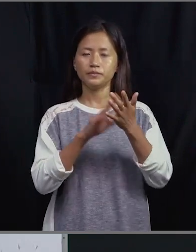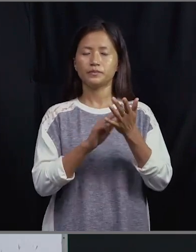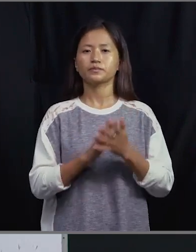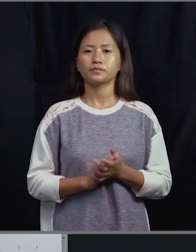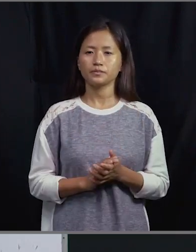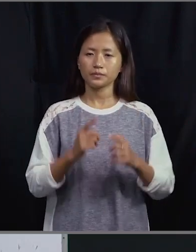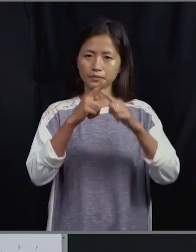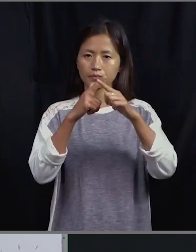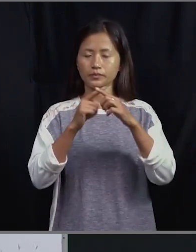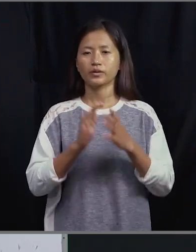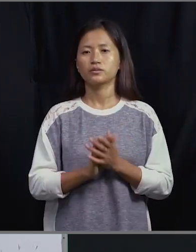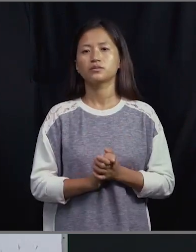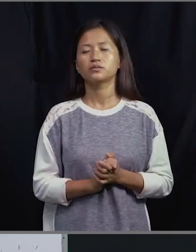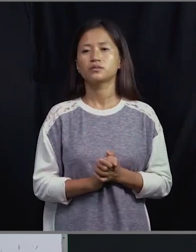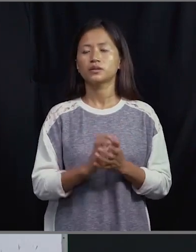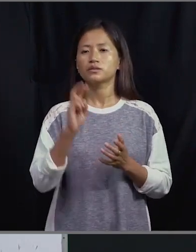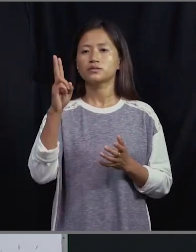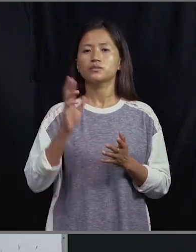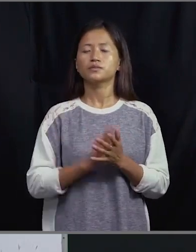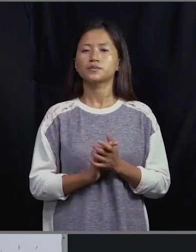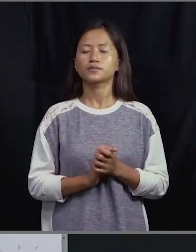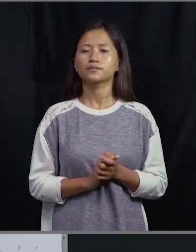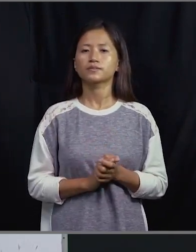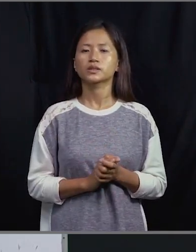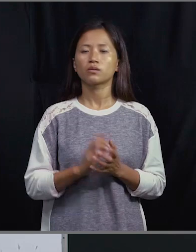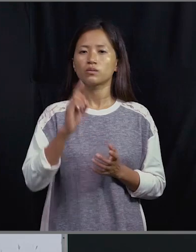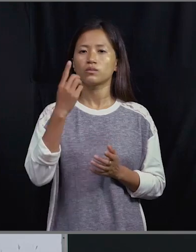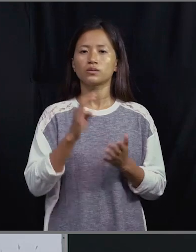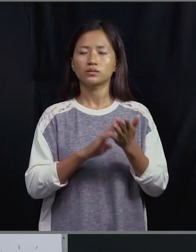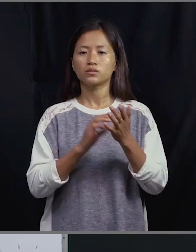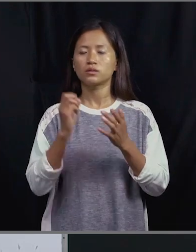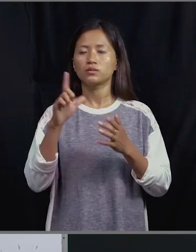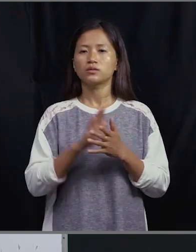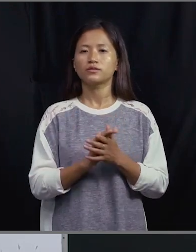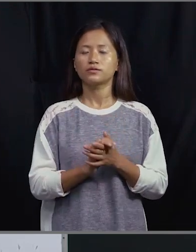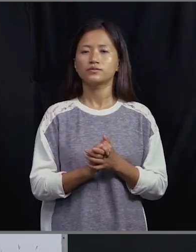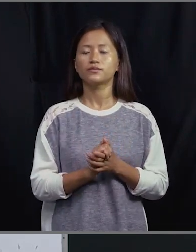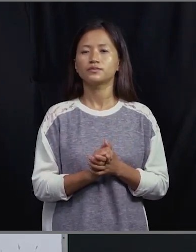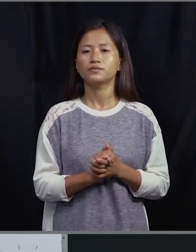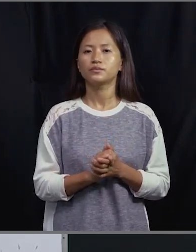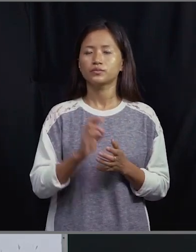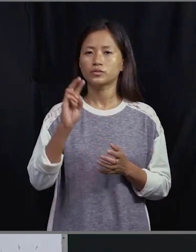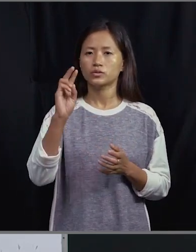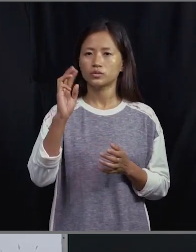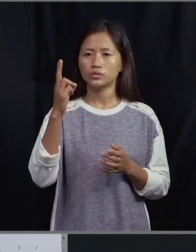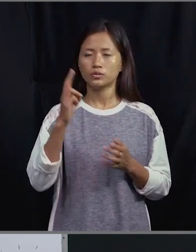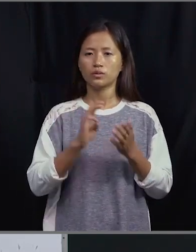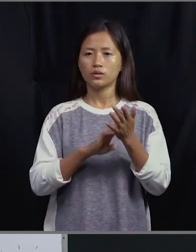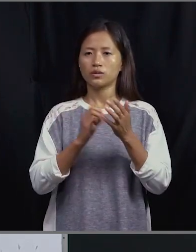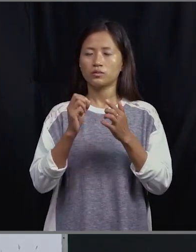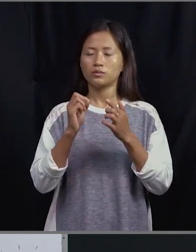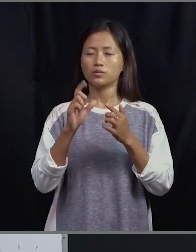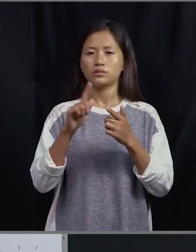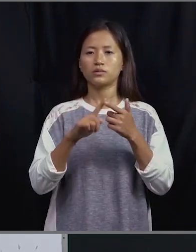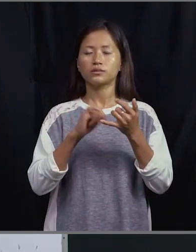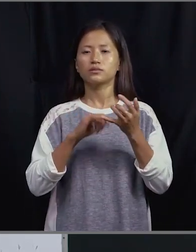this will be multiplied by 2. So 1 mole of methane combines with 2 moles of oxygen to give 1